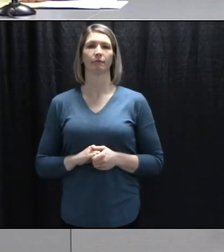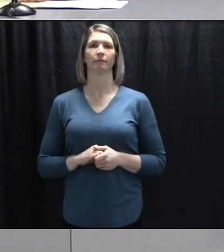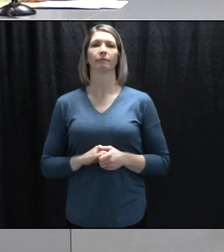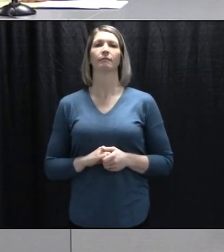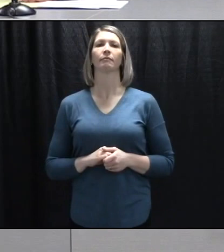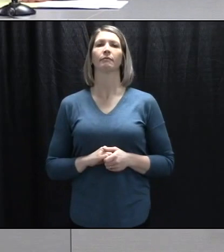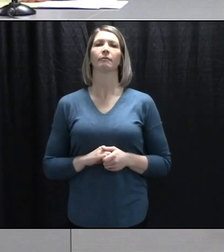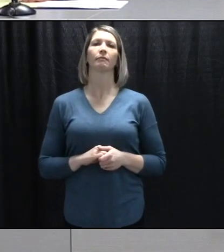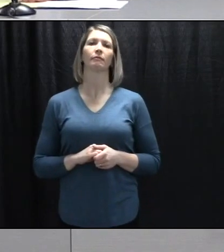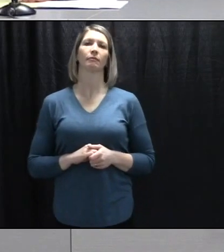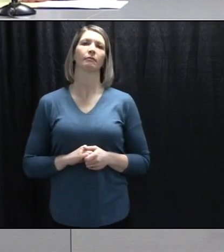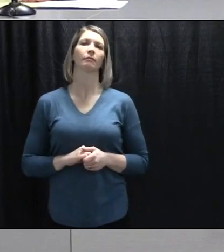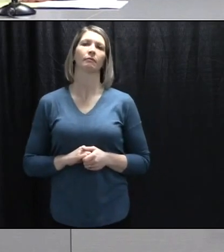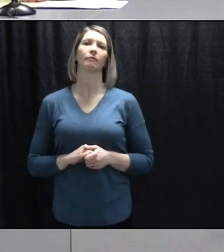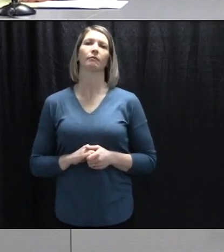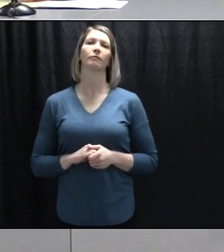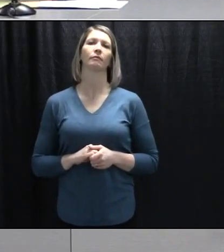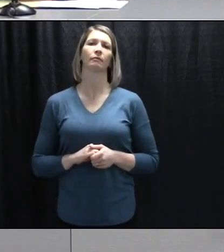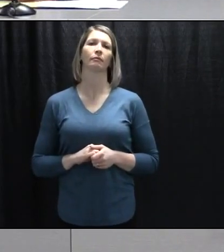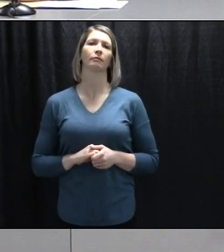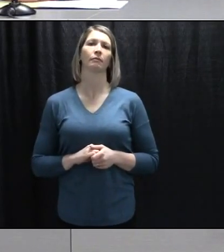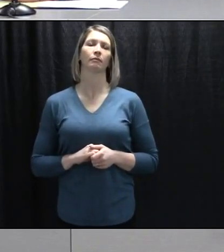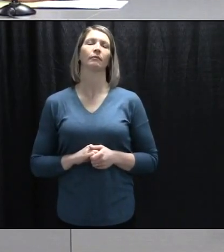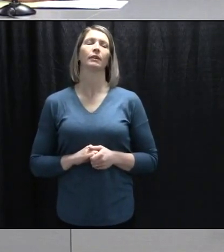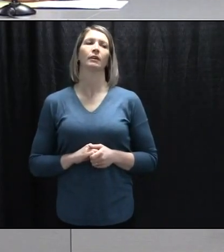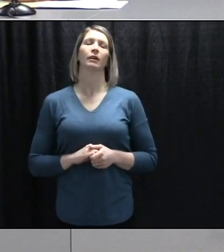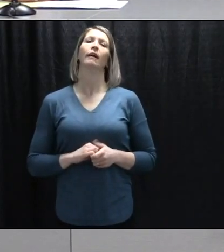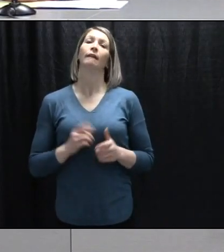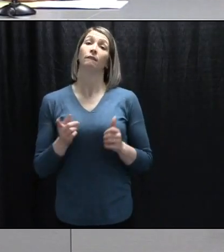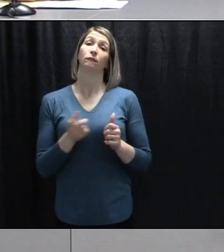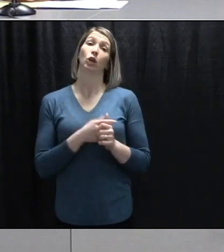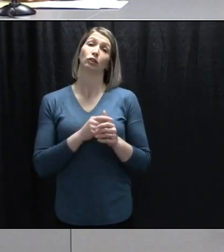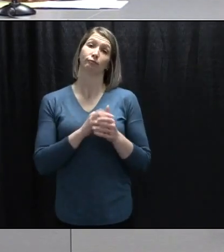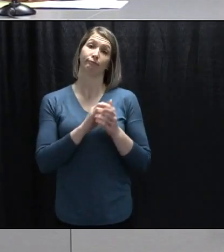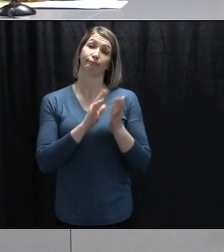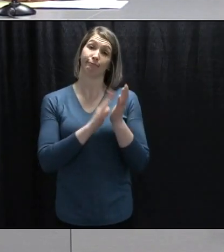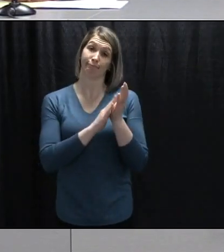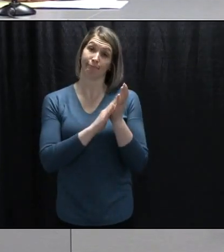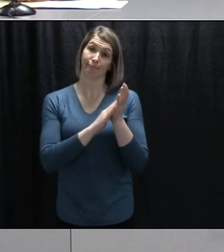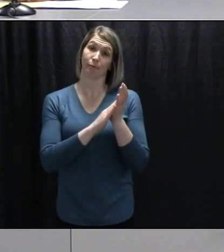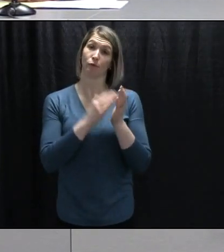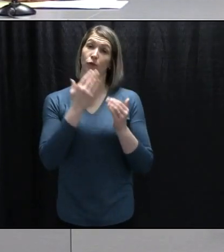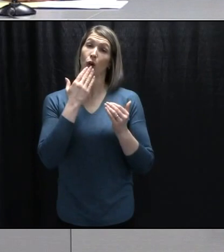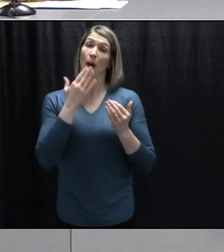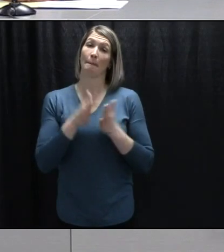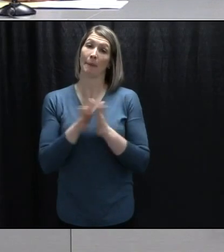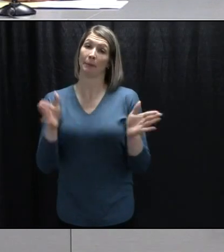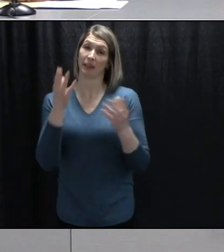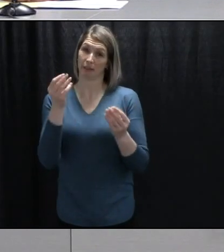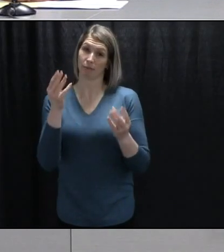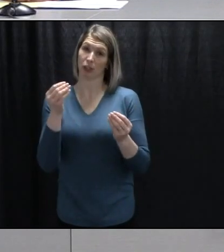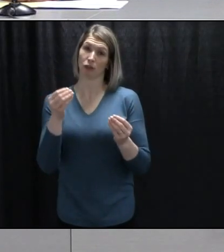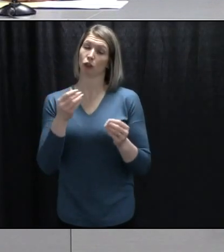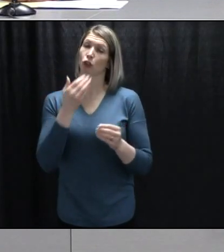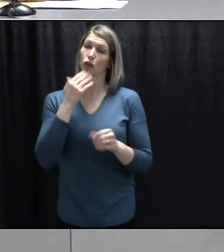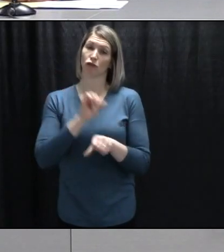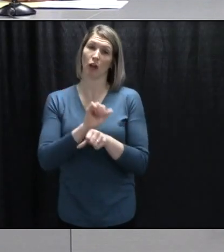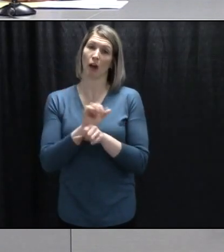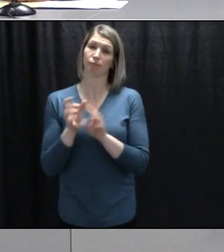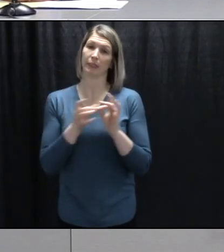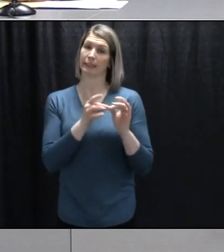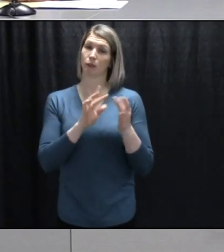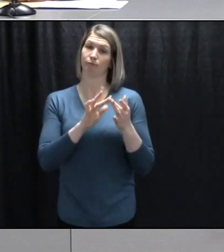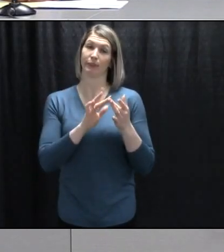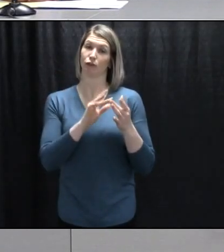Yeah, just wanted to say great job with all the public information that's coming out, particularly the website. But one thing that is